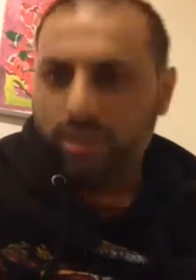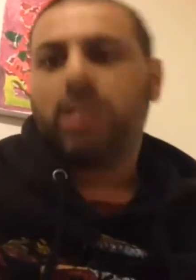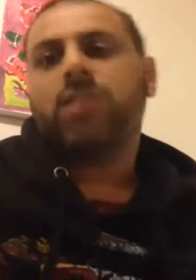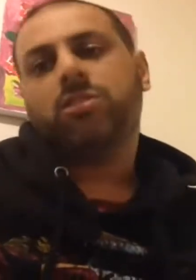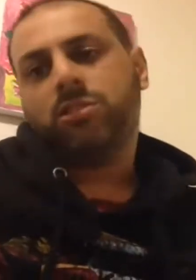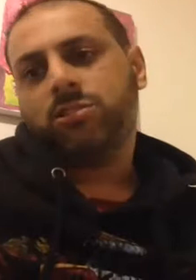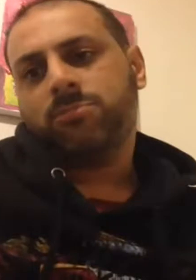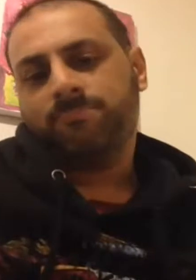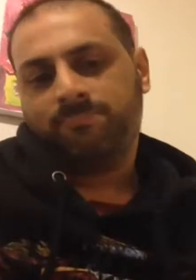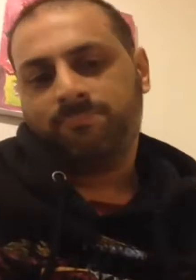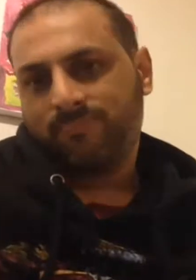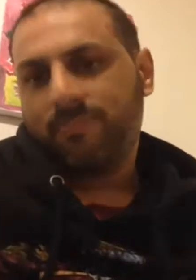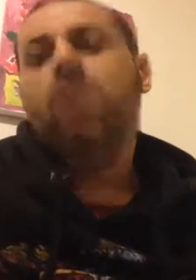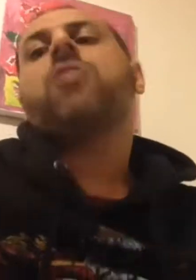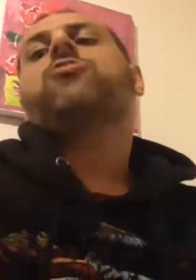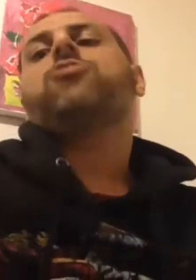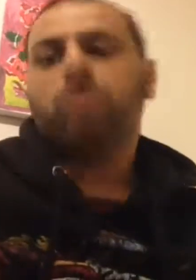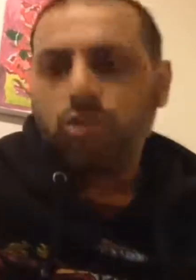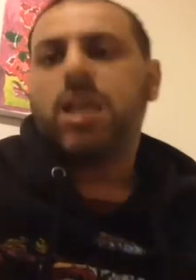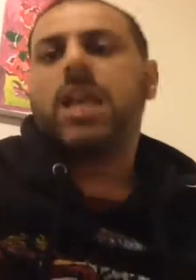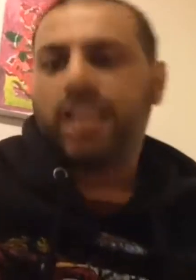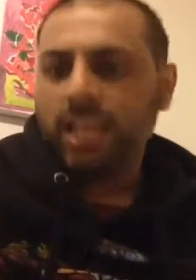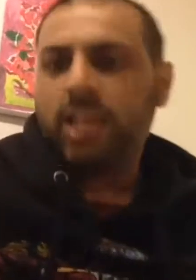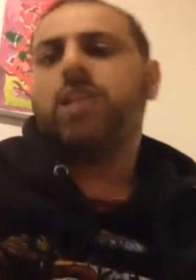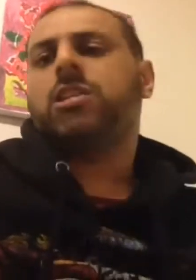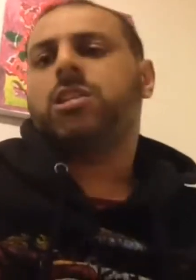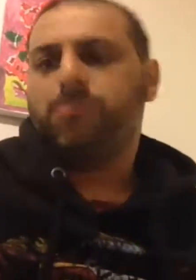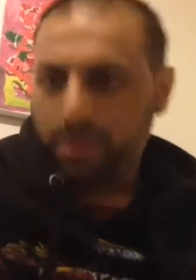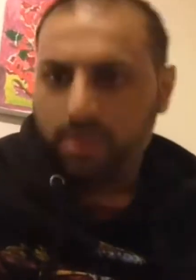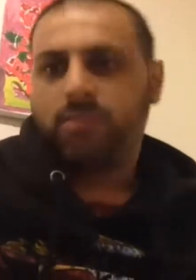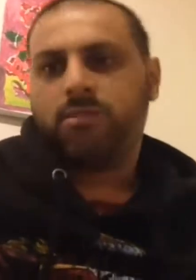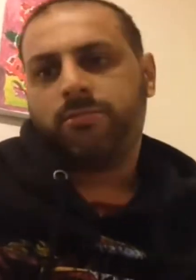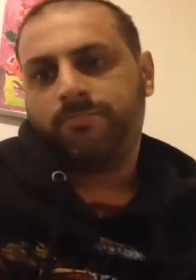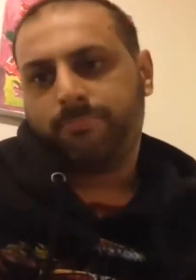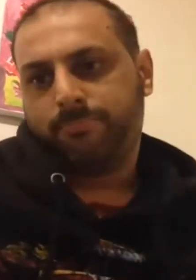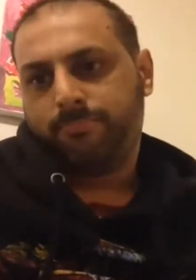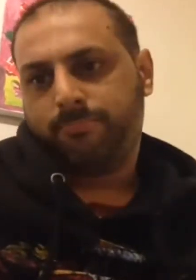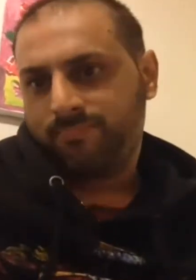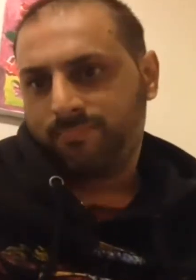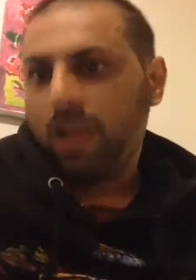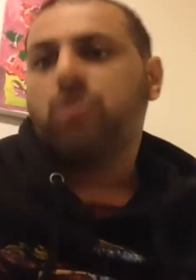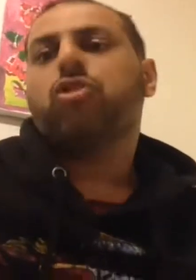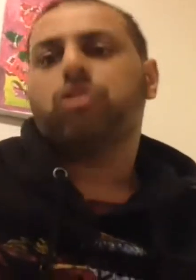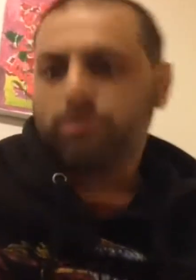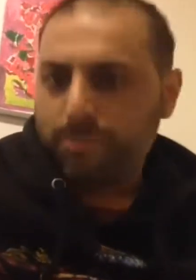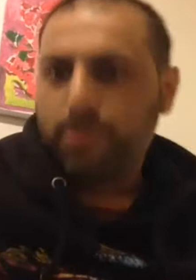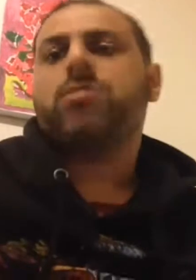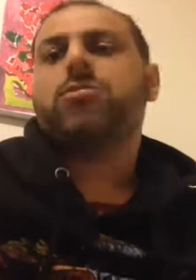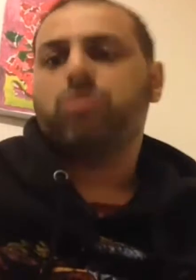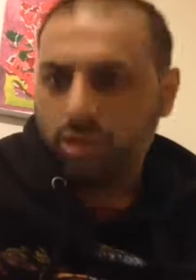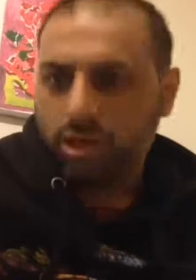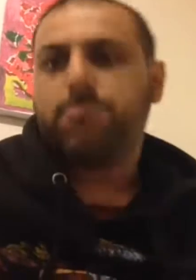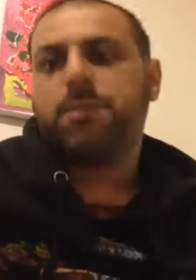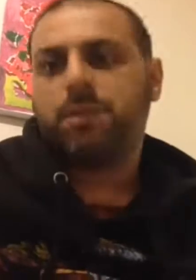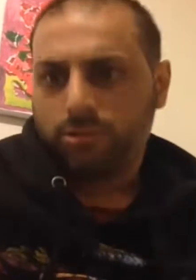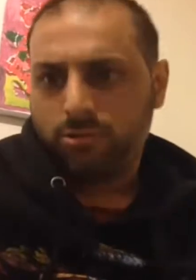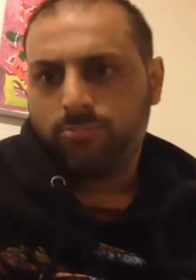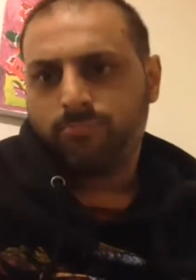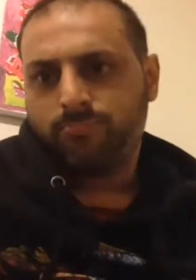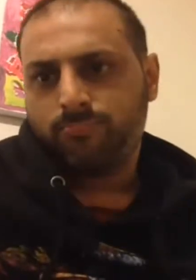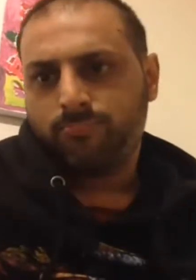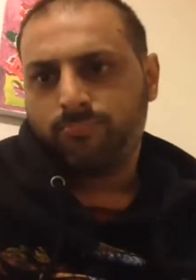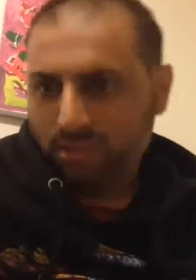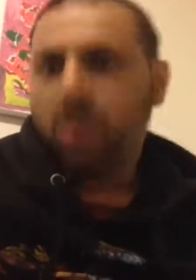People together. No inner space. No space